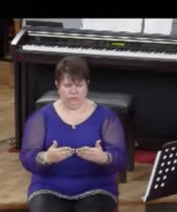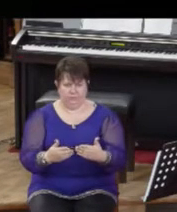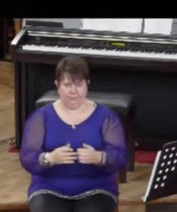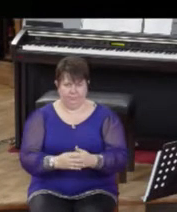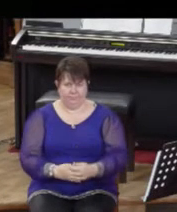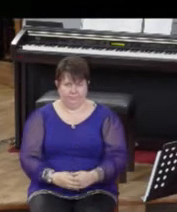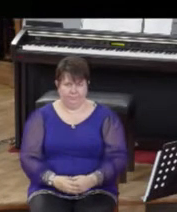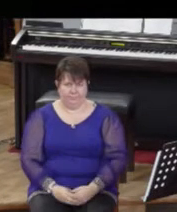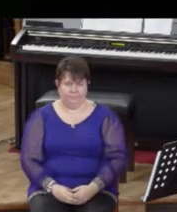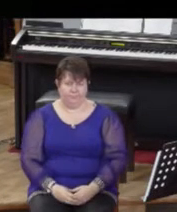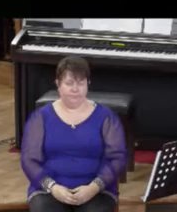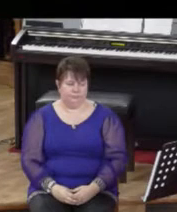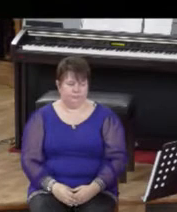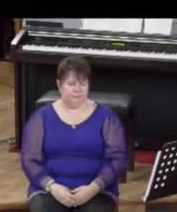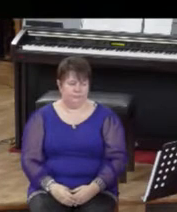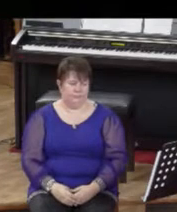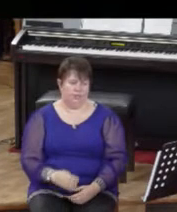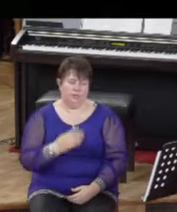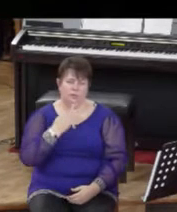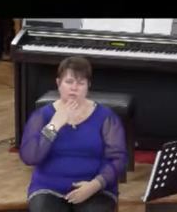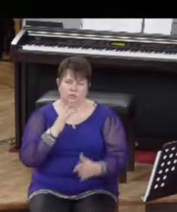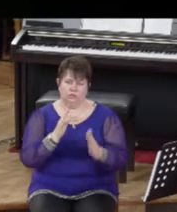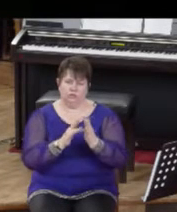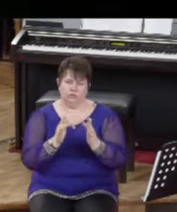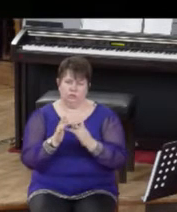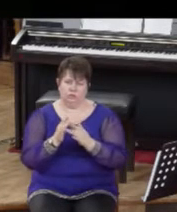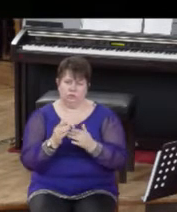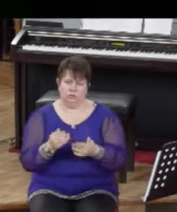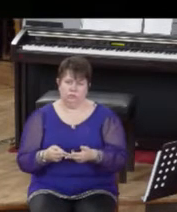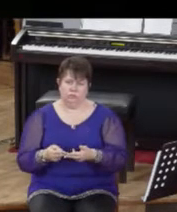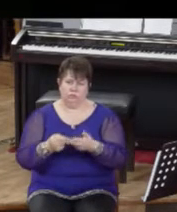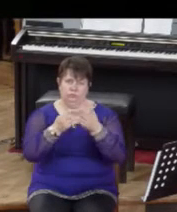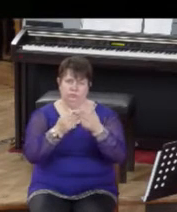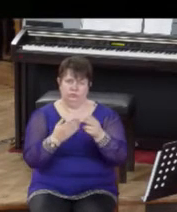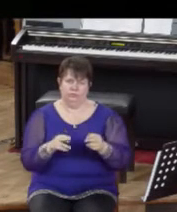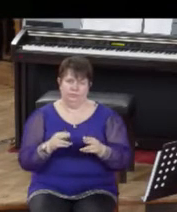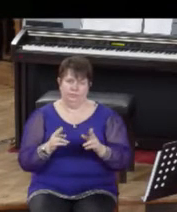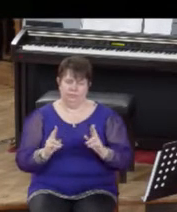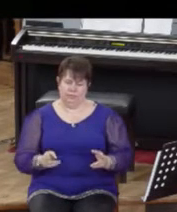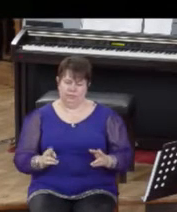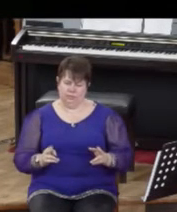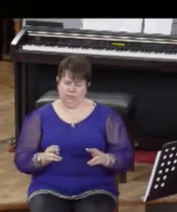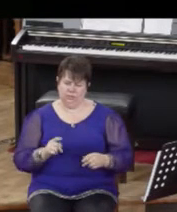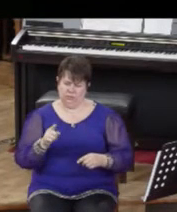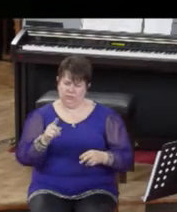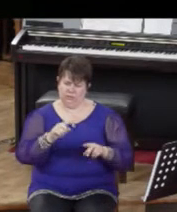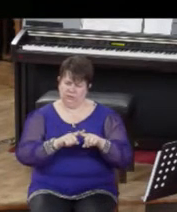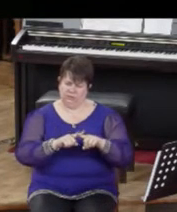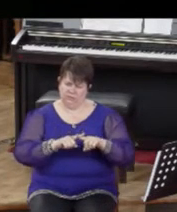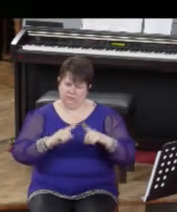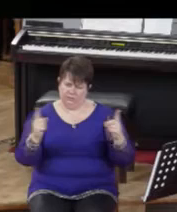although when Jesus rose from the dead, he was somehow different,